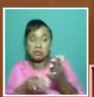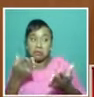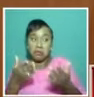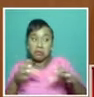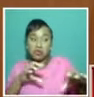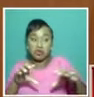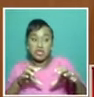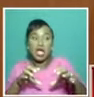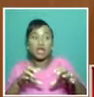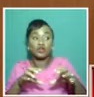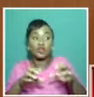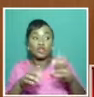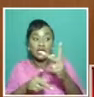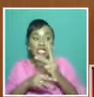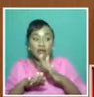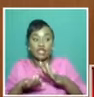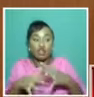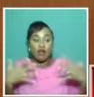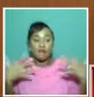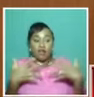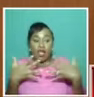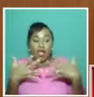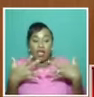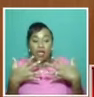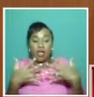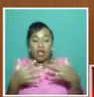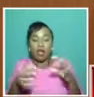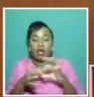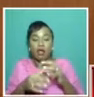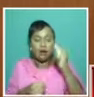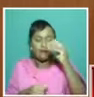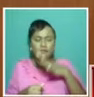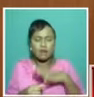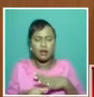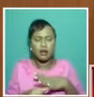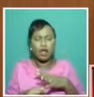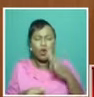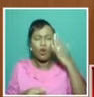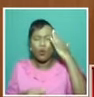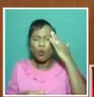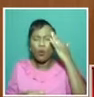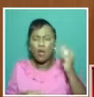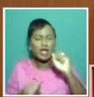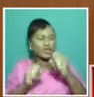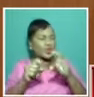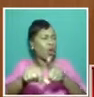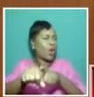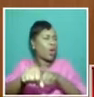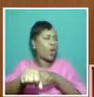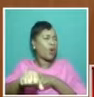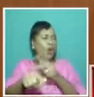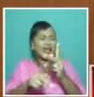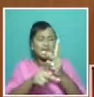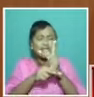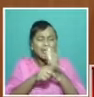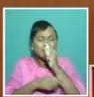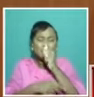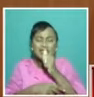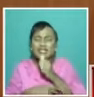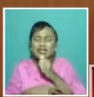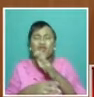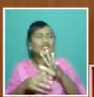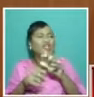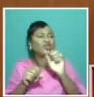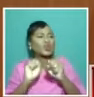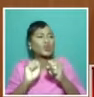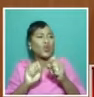people in line. Because one must ask the question, why so long? How so long? Why was this allowed to go down for